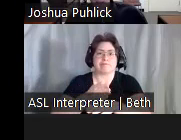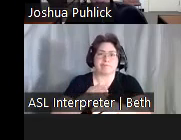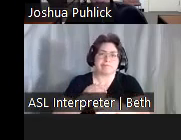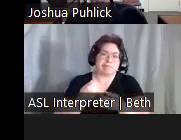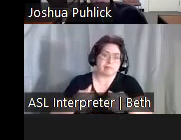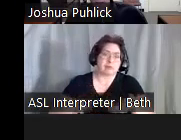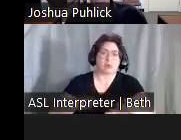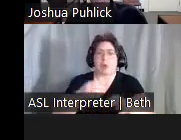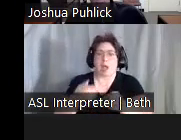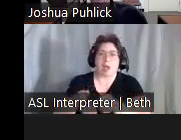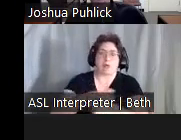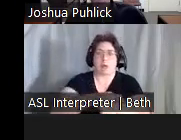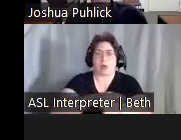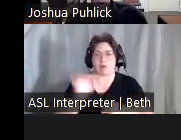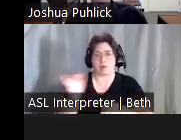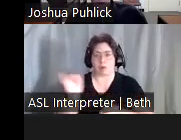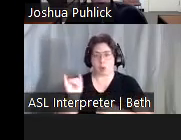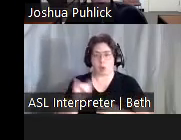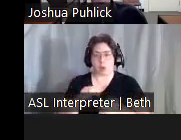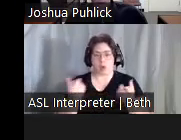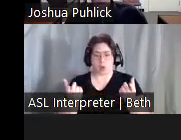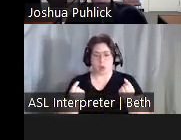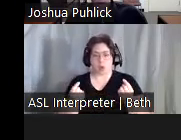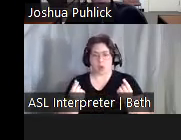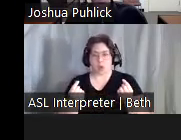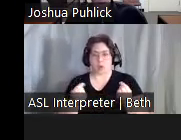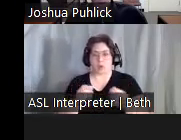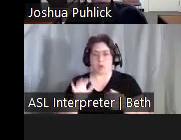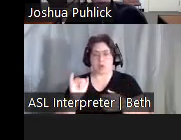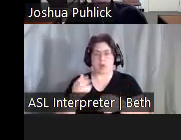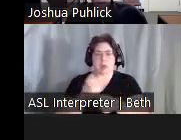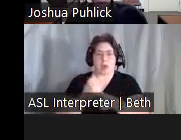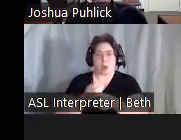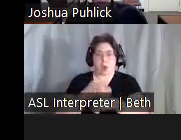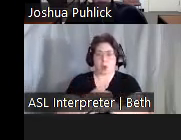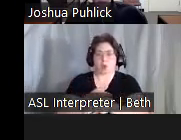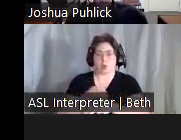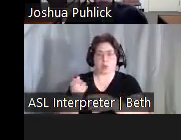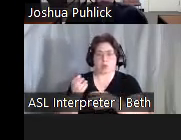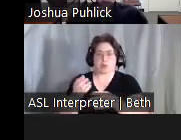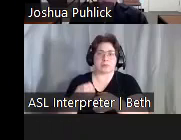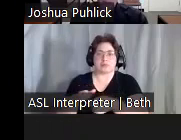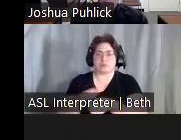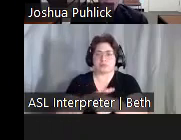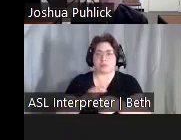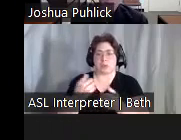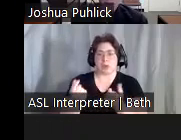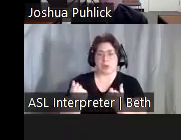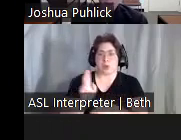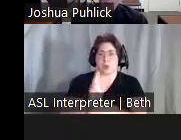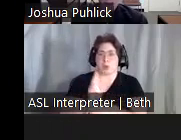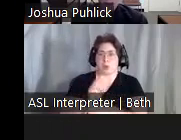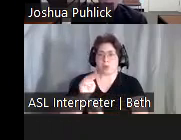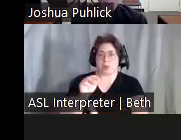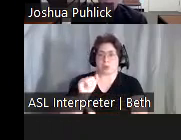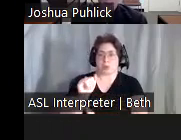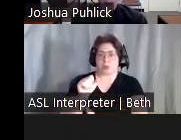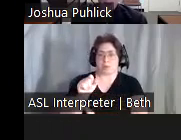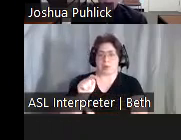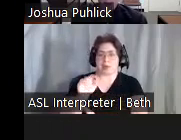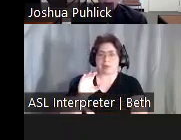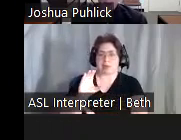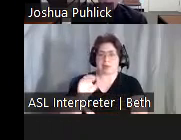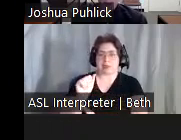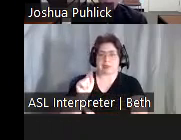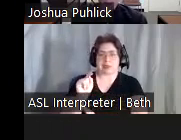mastication to control that hardwood component as well. And then we have flexibility in our